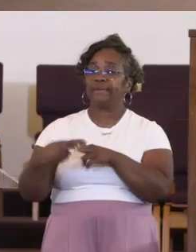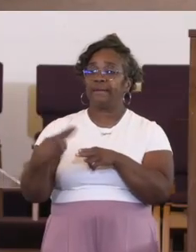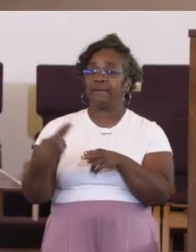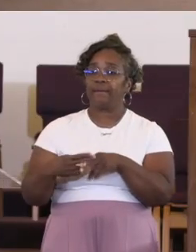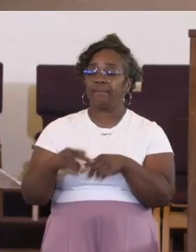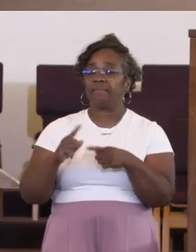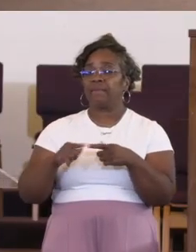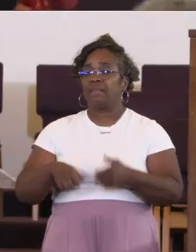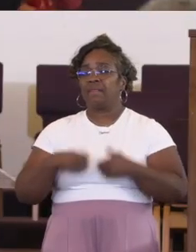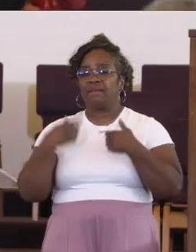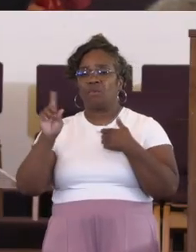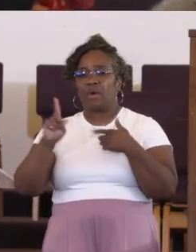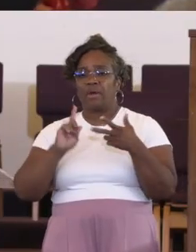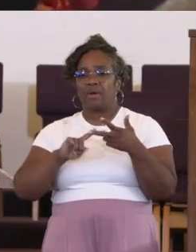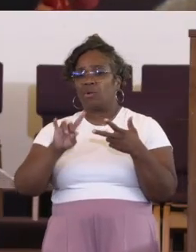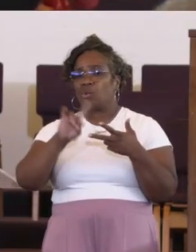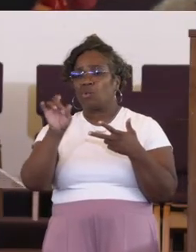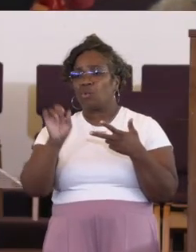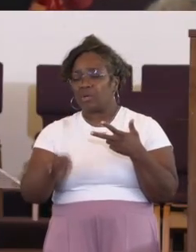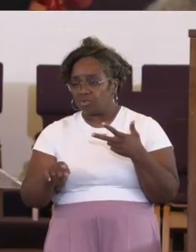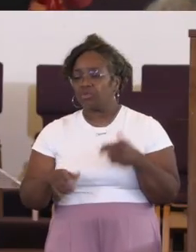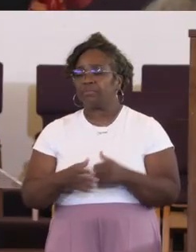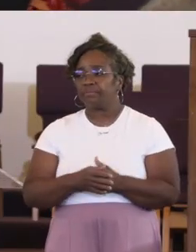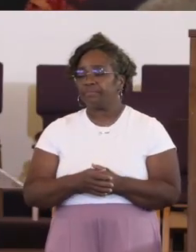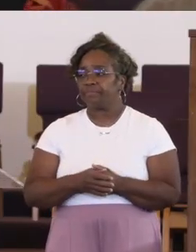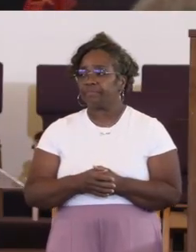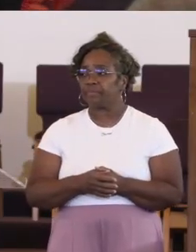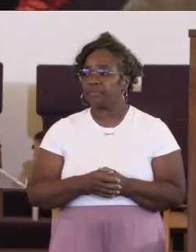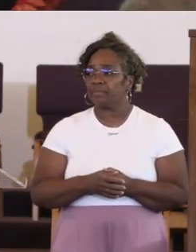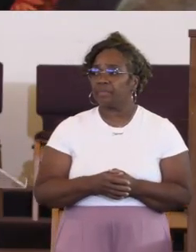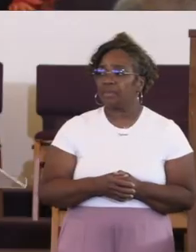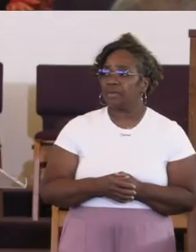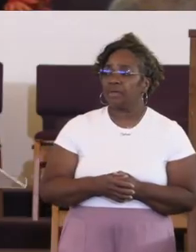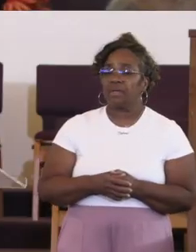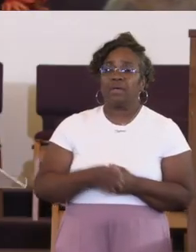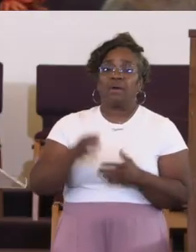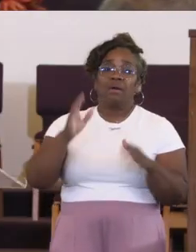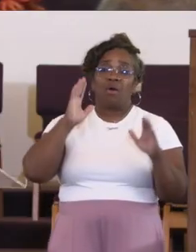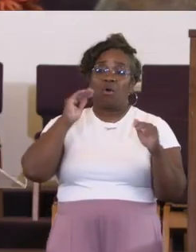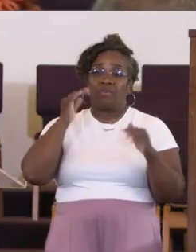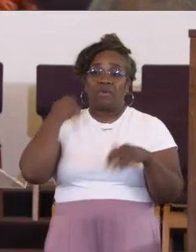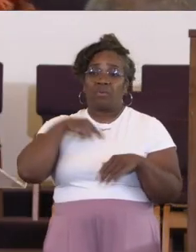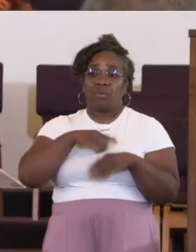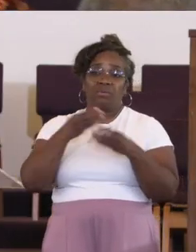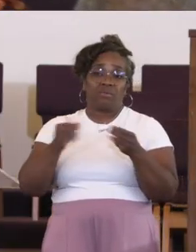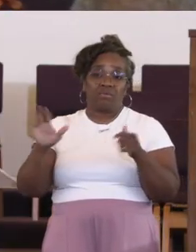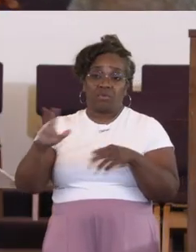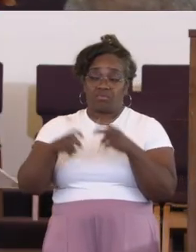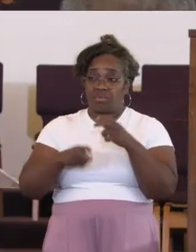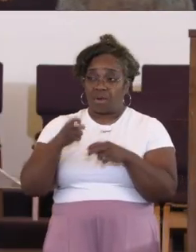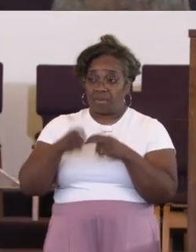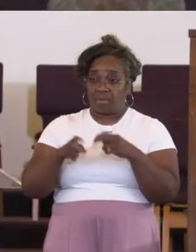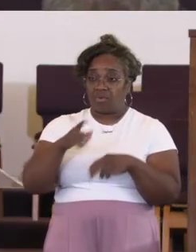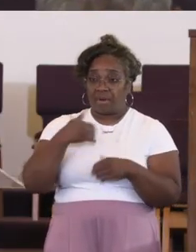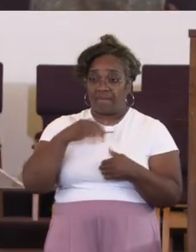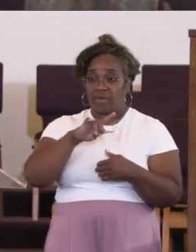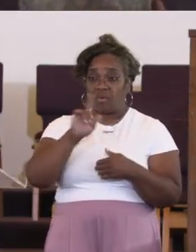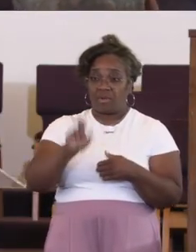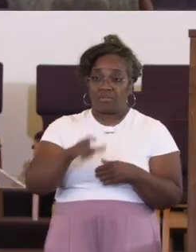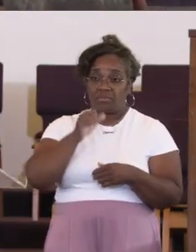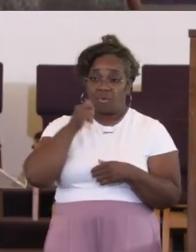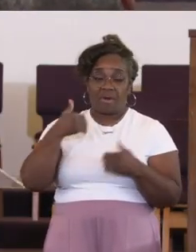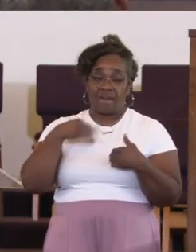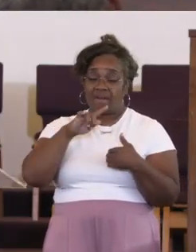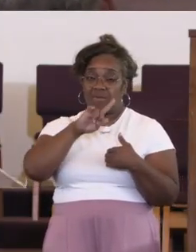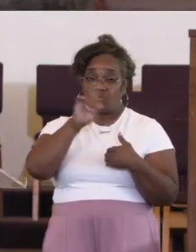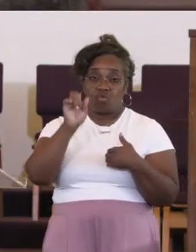Ask your question. If you got your questions, we will hopefully solve your problem. If you don't have a question and you just want to speak your mind,